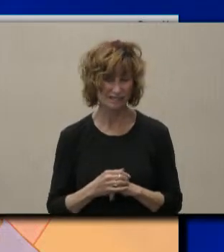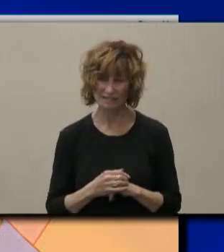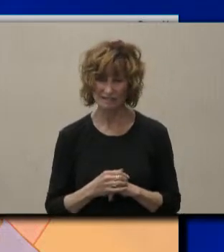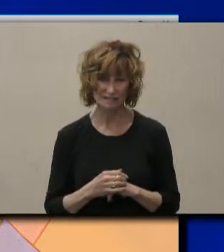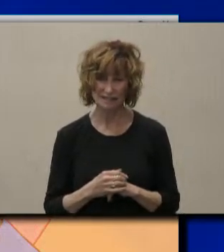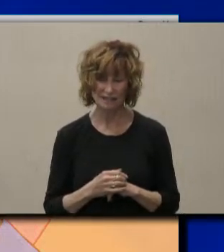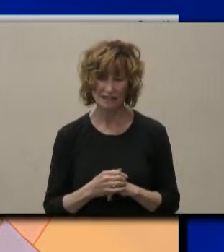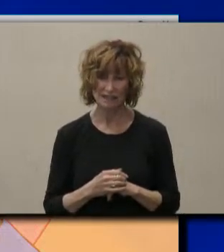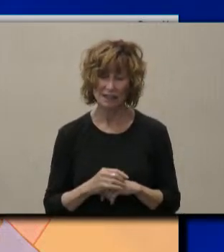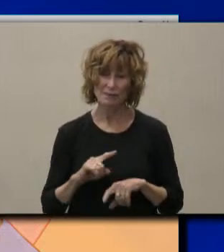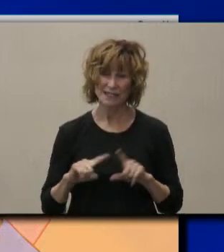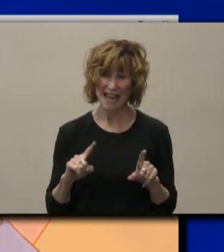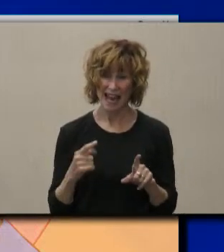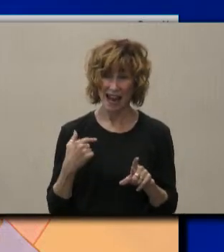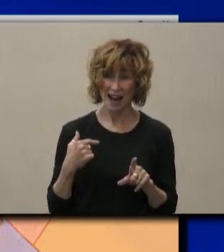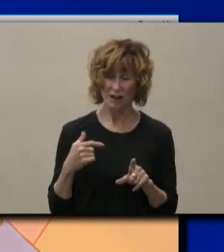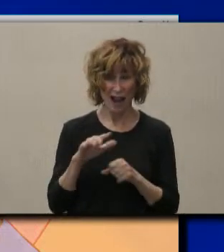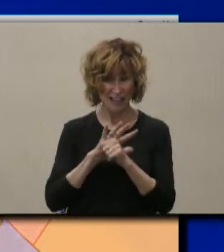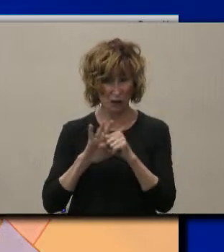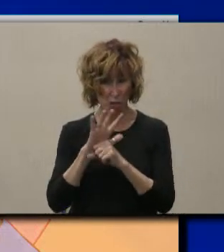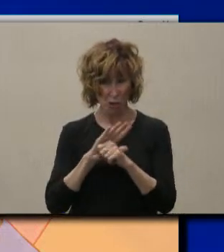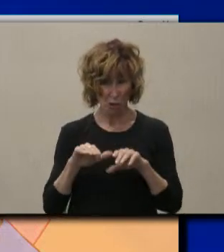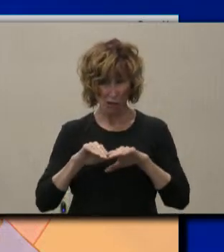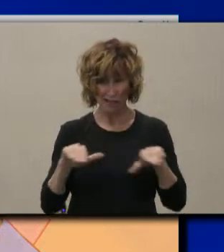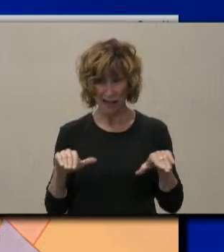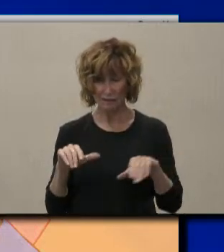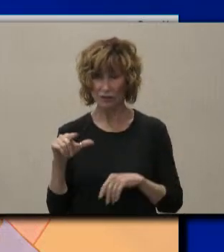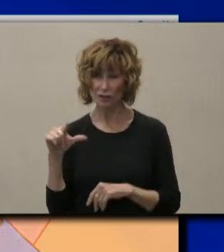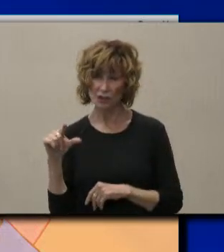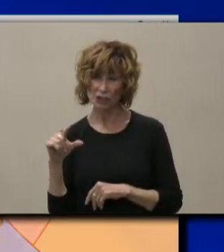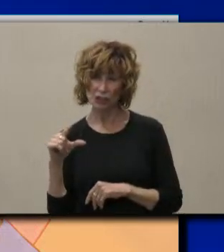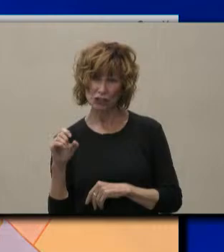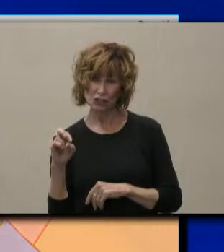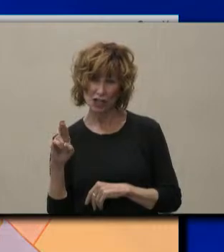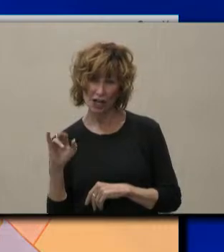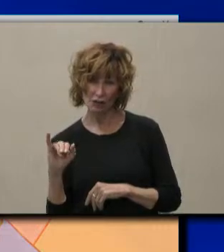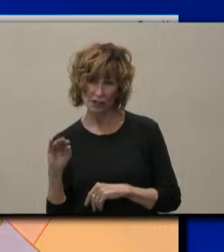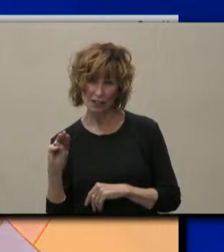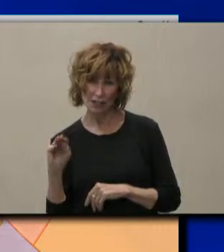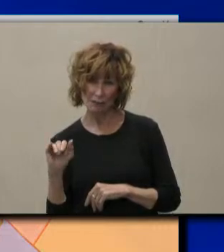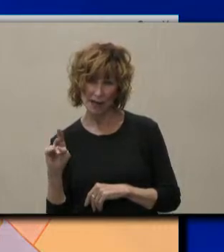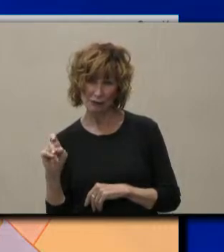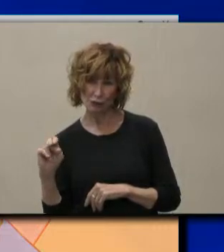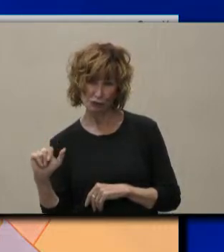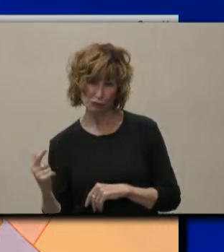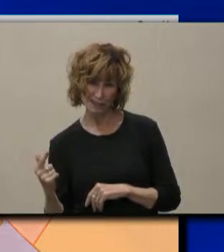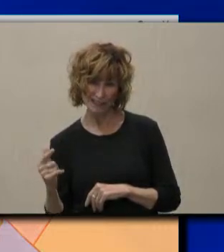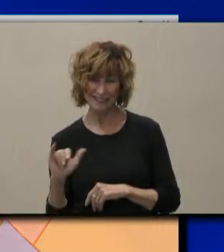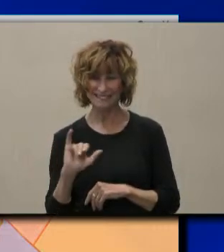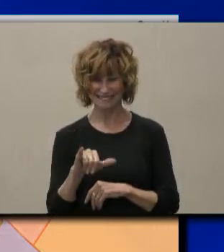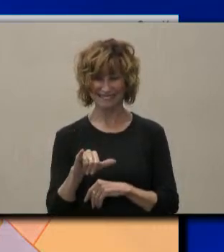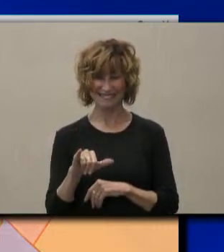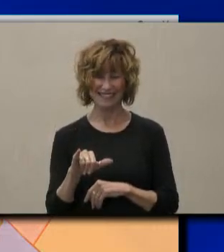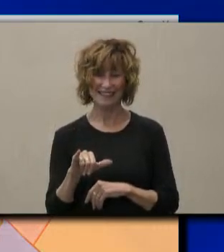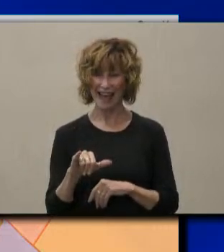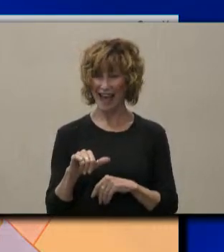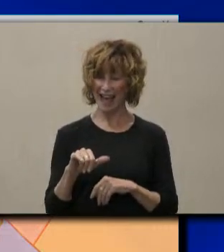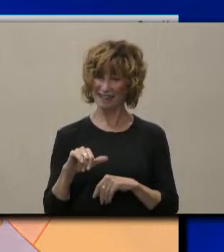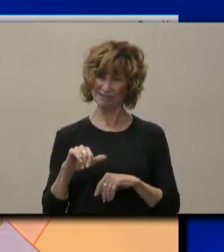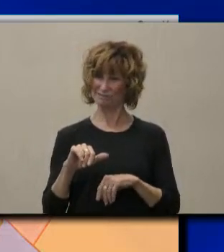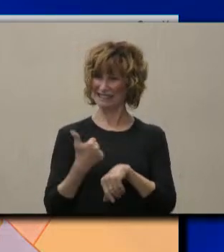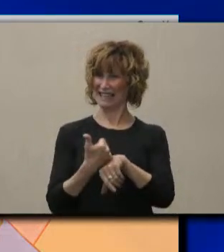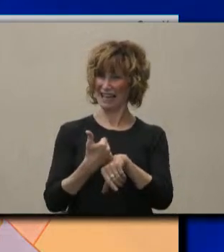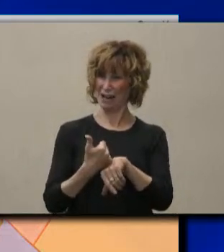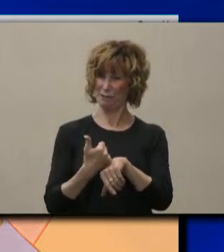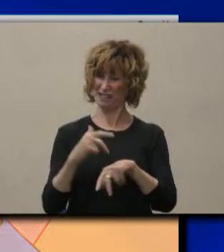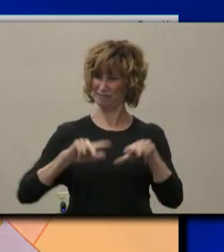the definition for us at a local level would be, gerrymandering and whatnot, but I just think like that layout's kind of awkward. I think it adds maybe